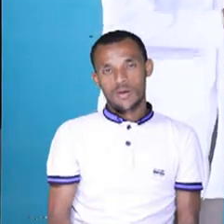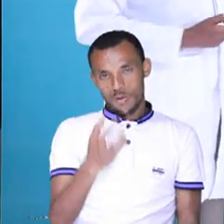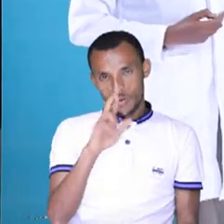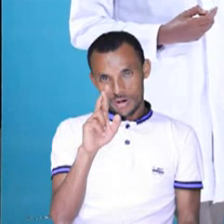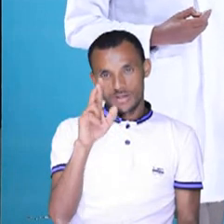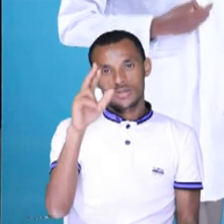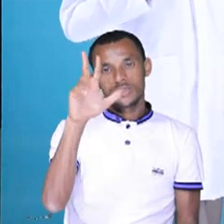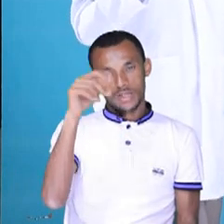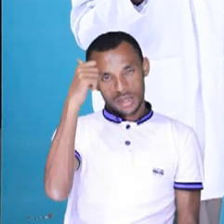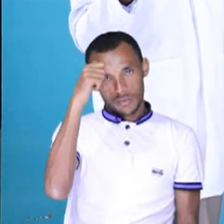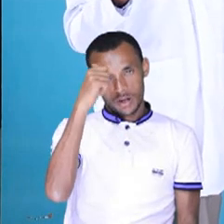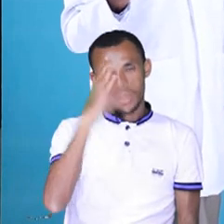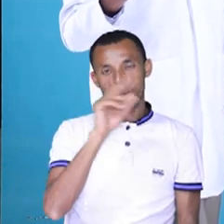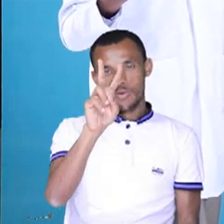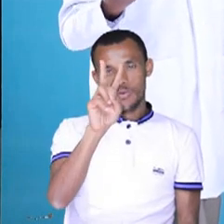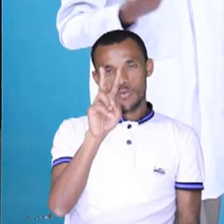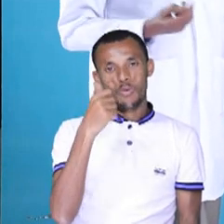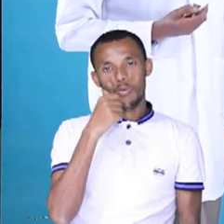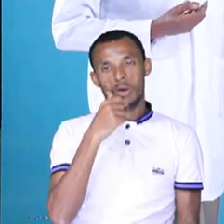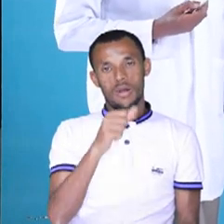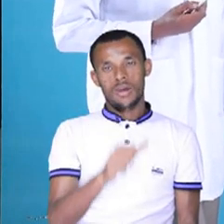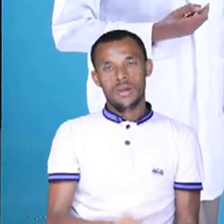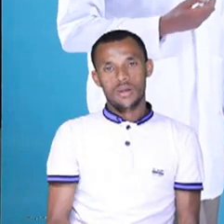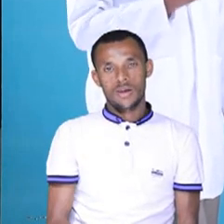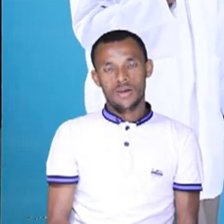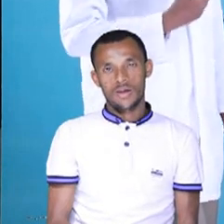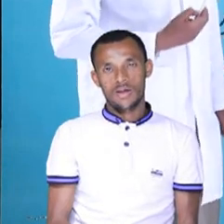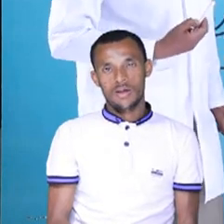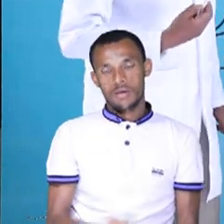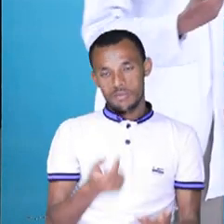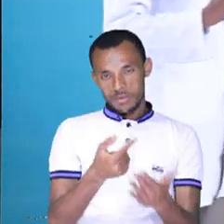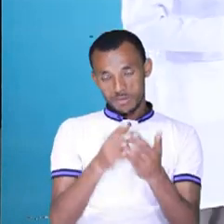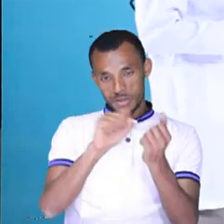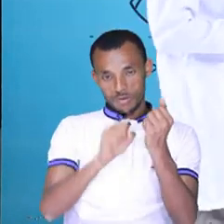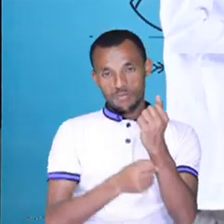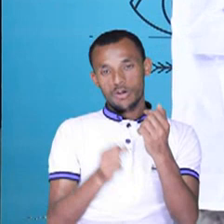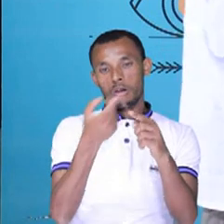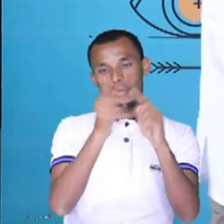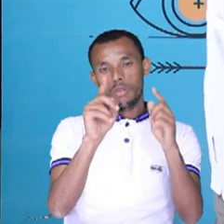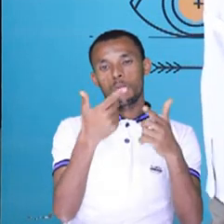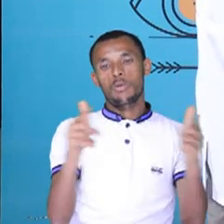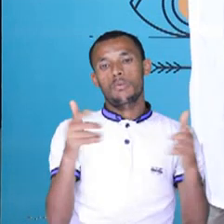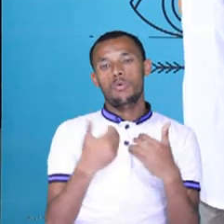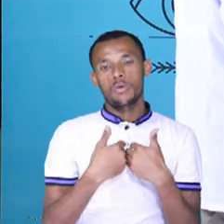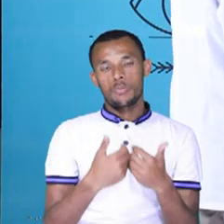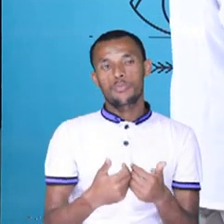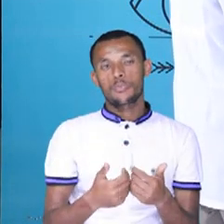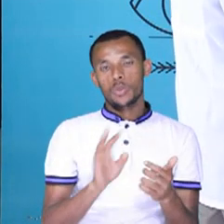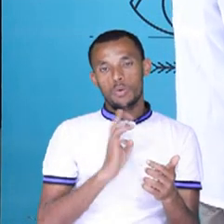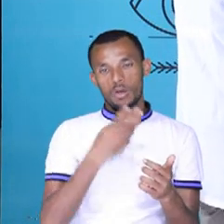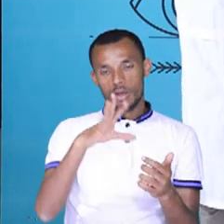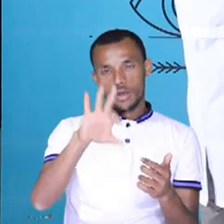3 of them men and the rest 2 of them could be women. Like this one, we have different possibilities. We will